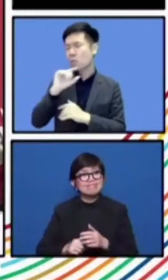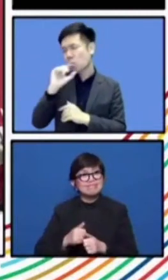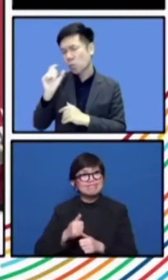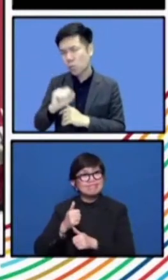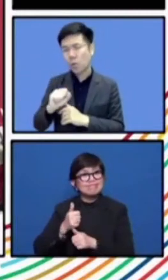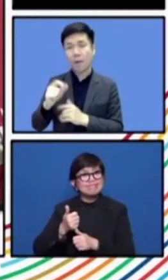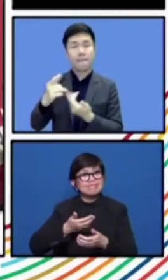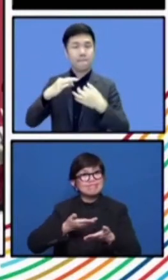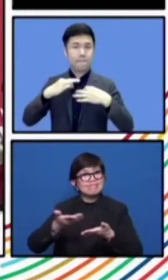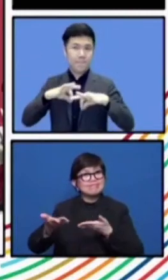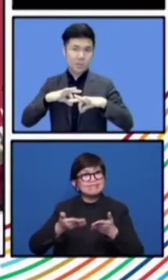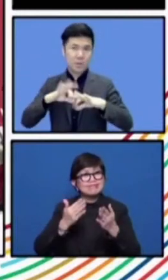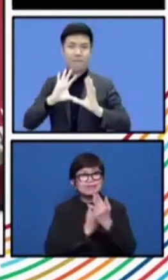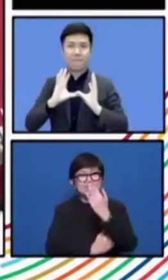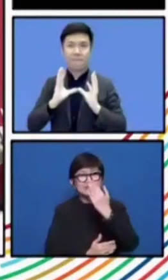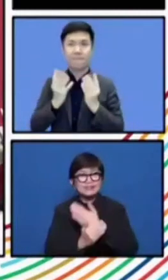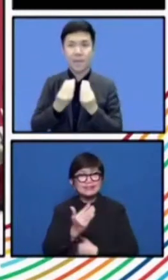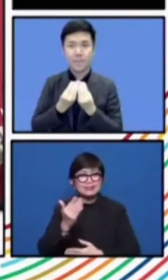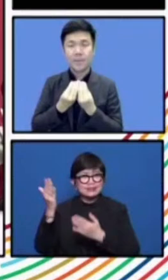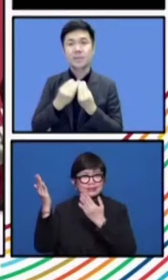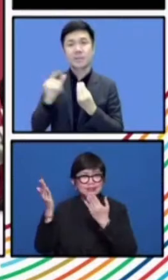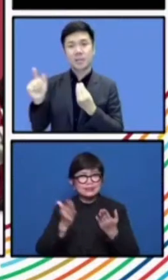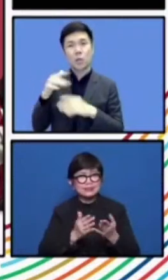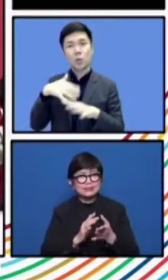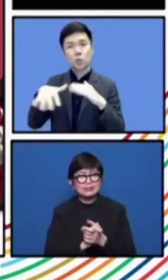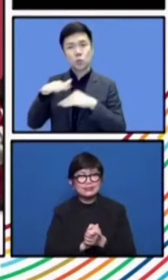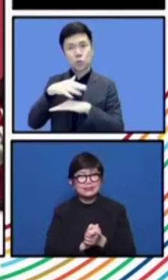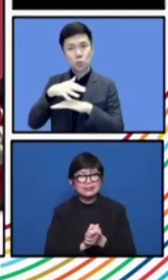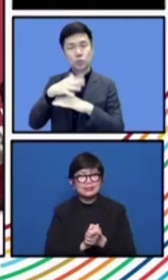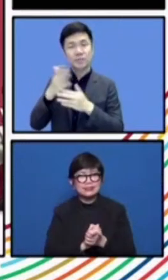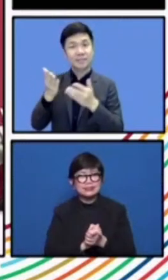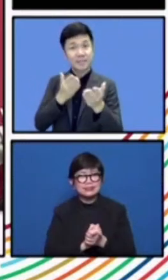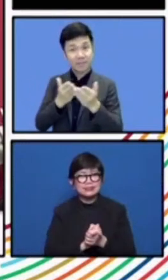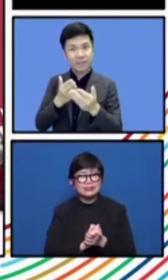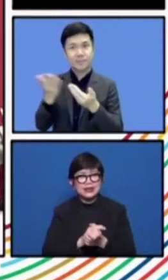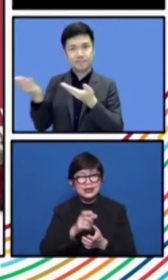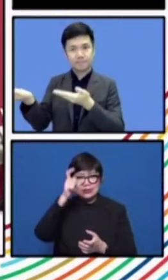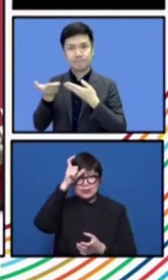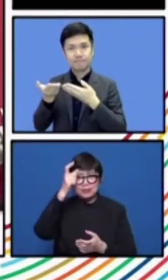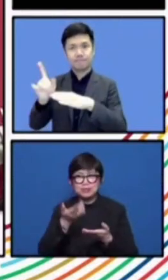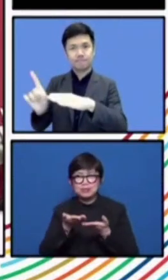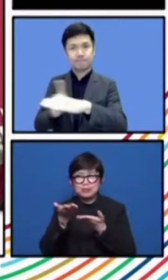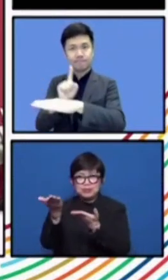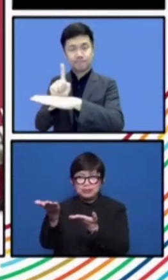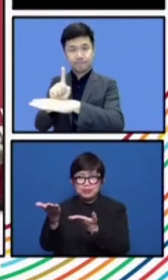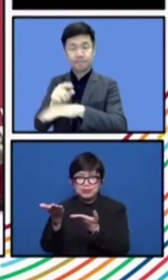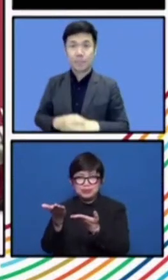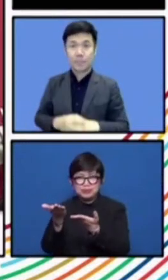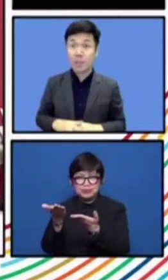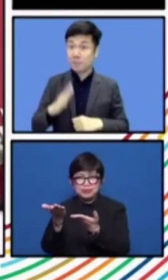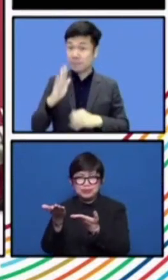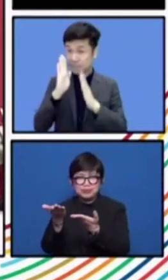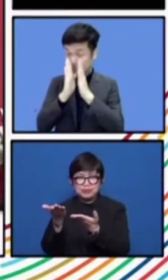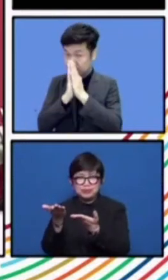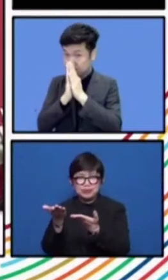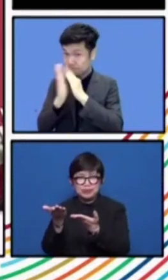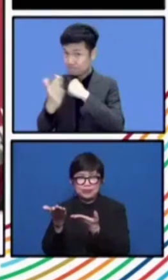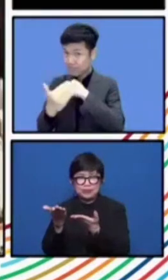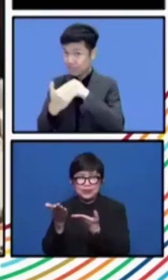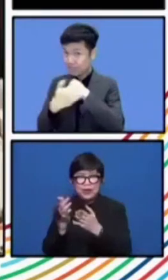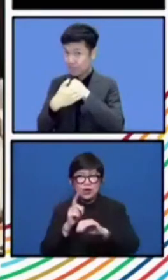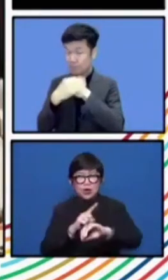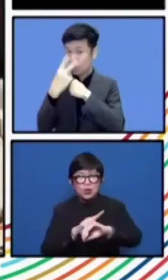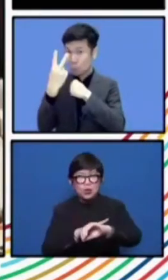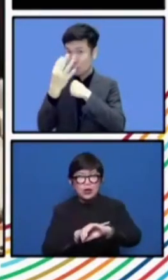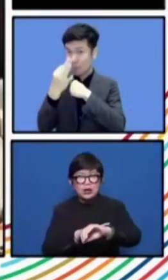Ministry of family and Social Services turkey to take the floor a kind reminder uh your time is two minutes